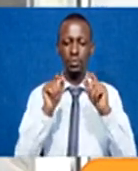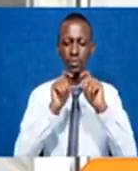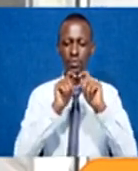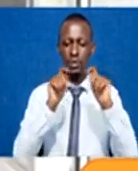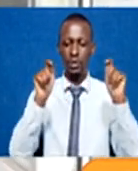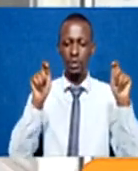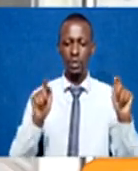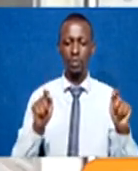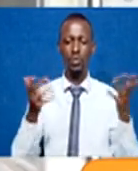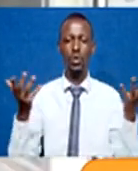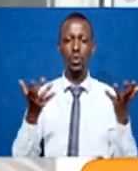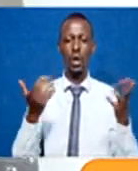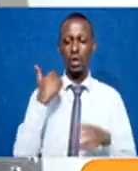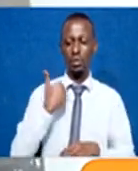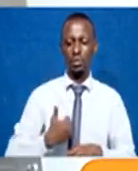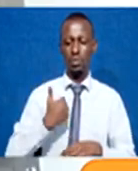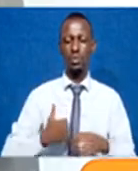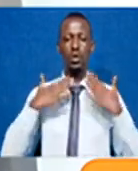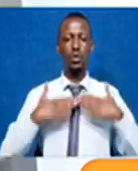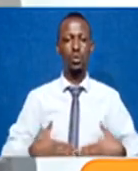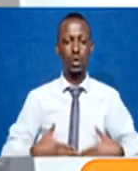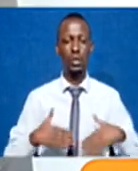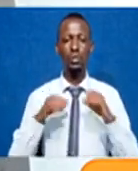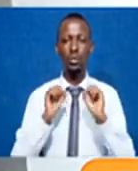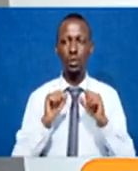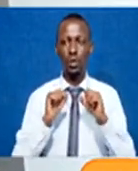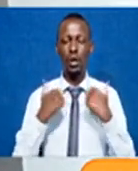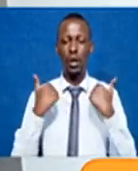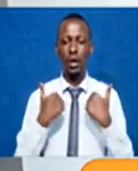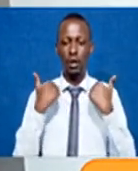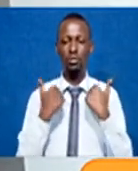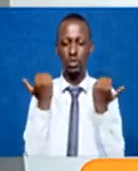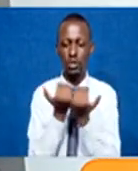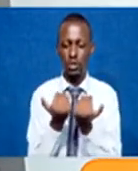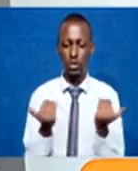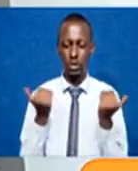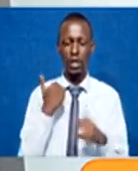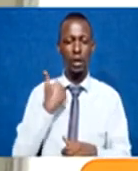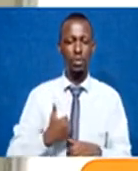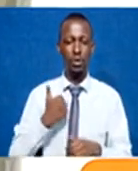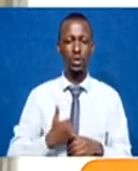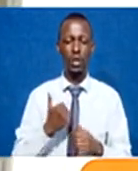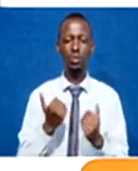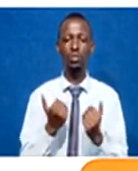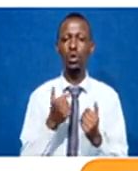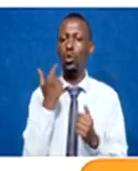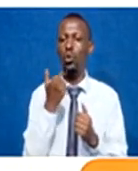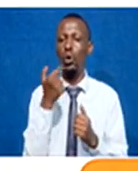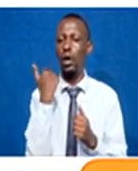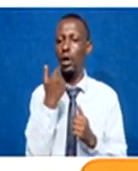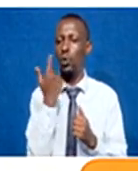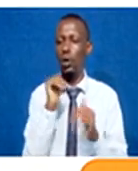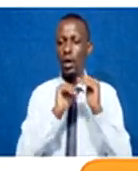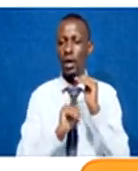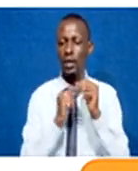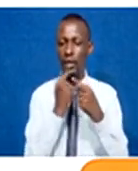been instrumental in conducting non-invasive post-mortem procedures on children under the age of 5 who died within the community